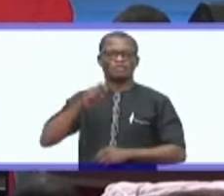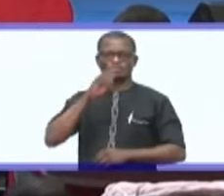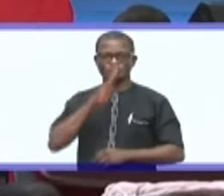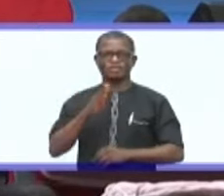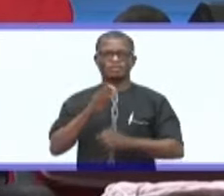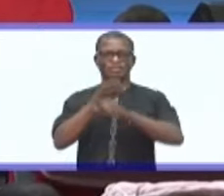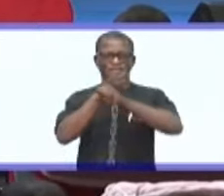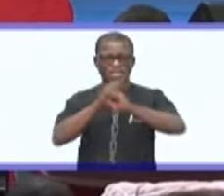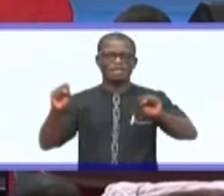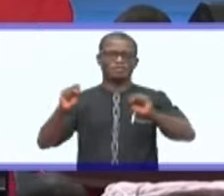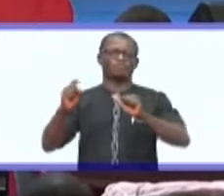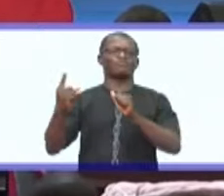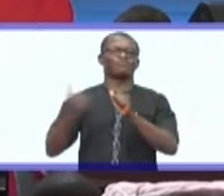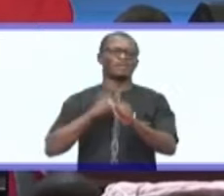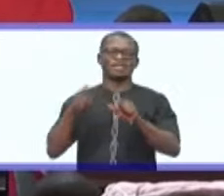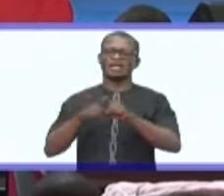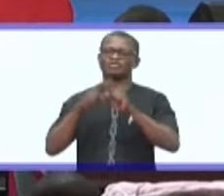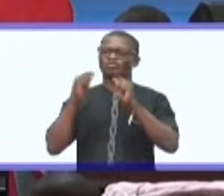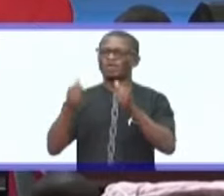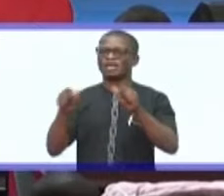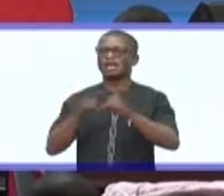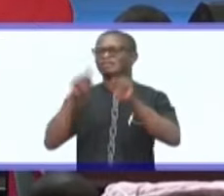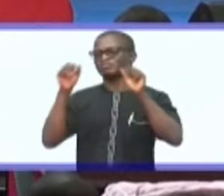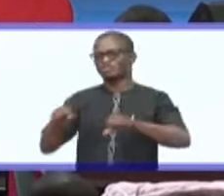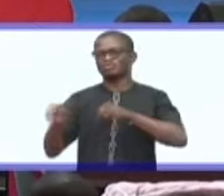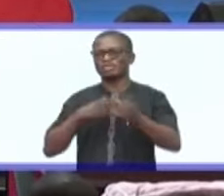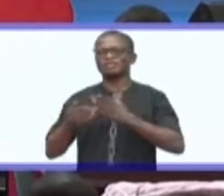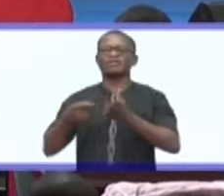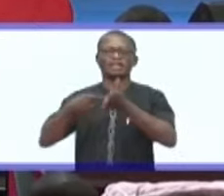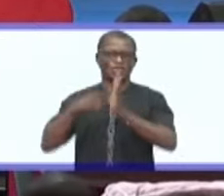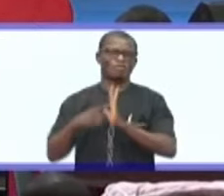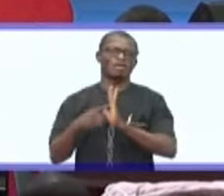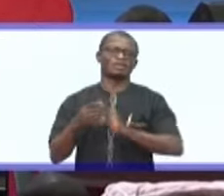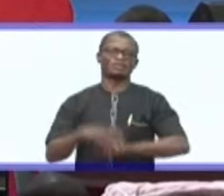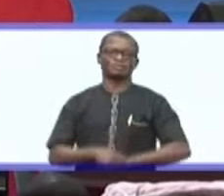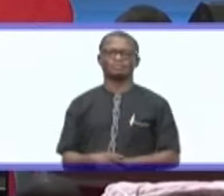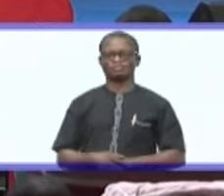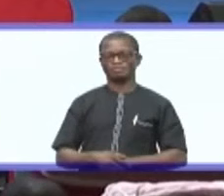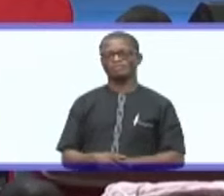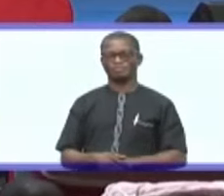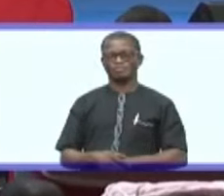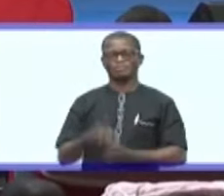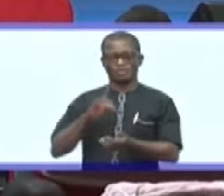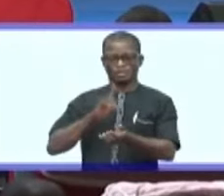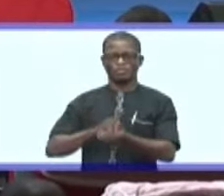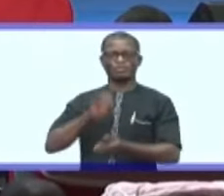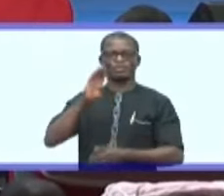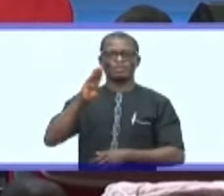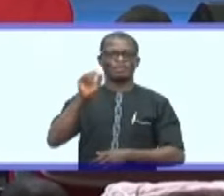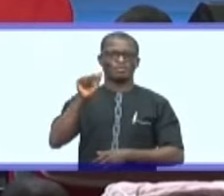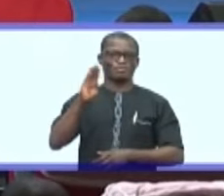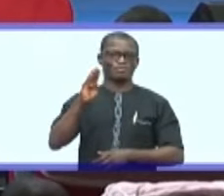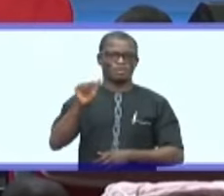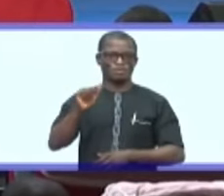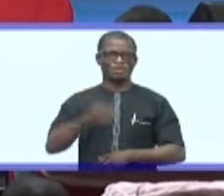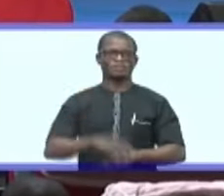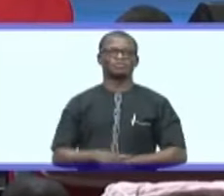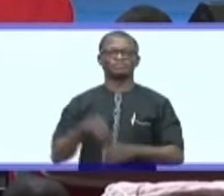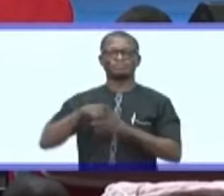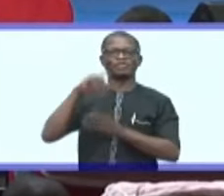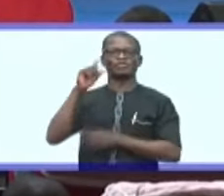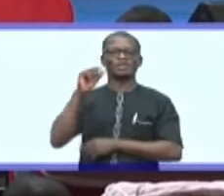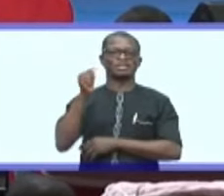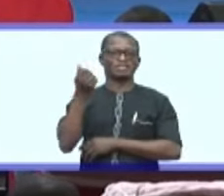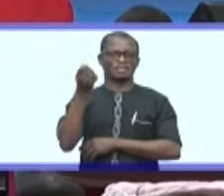it must be secured as quickly as possible, whatever it takes. Yeah, Dr. Baba-Ahmed wants to say something. In 2018, I